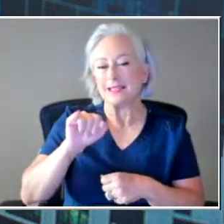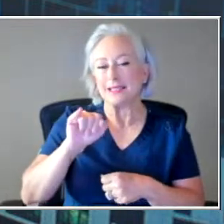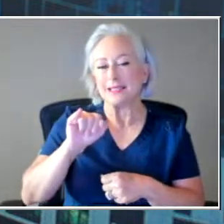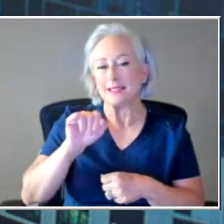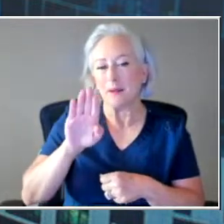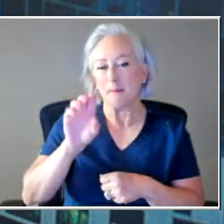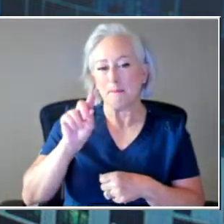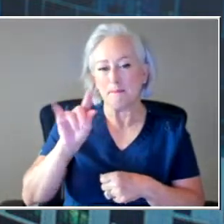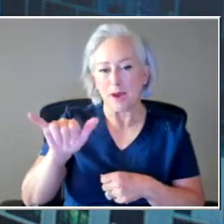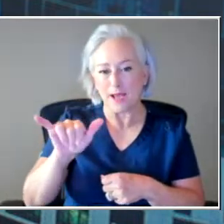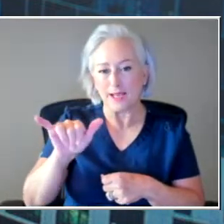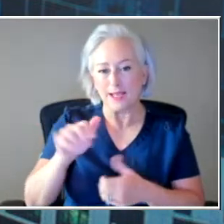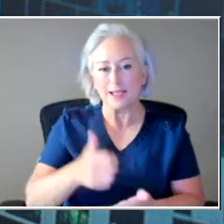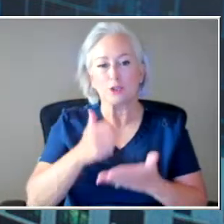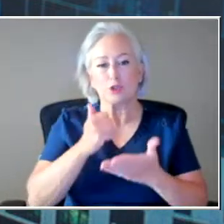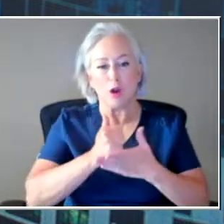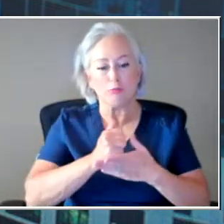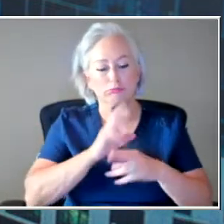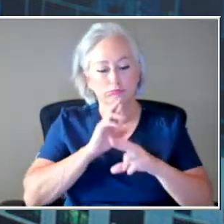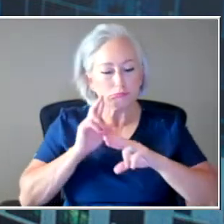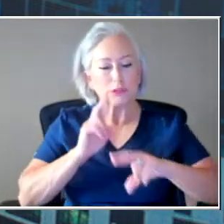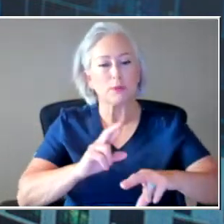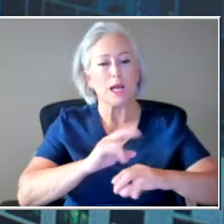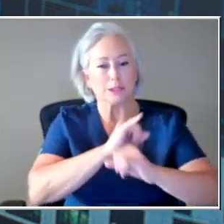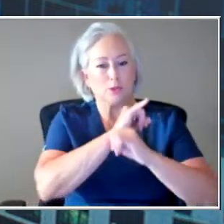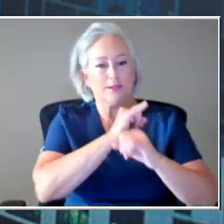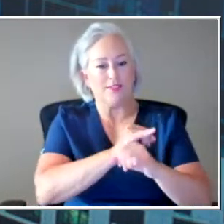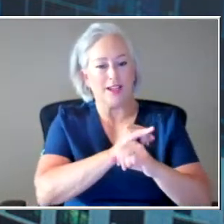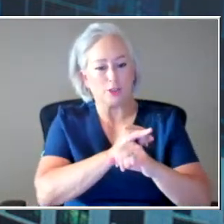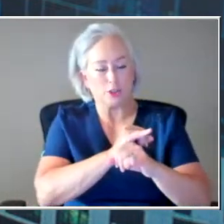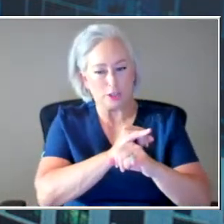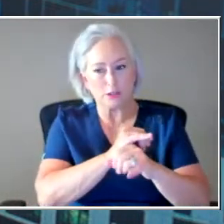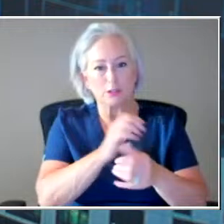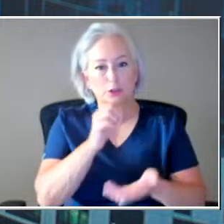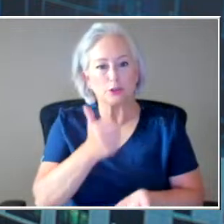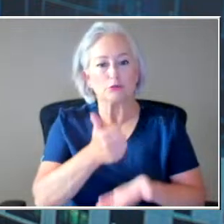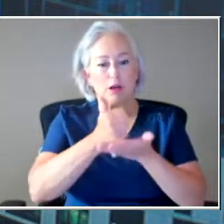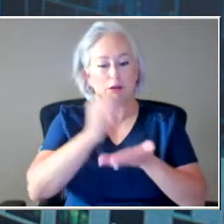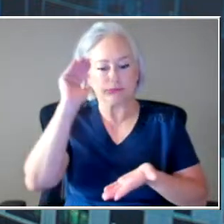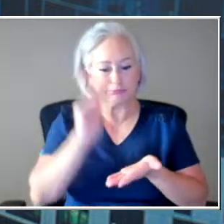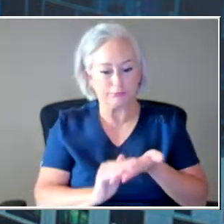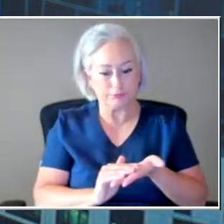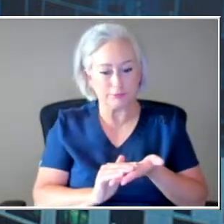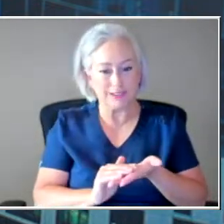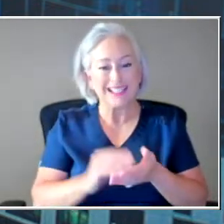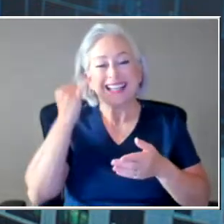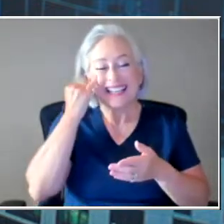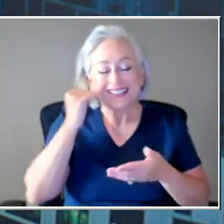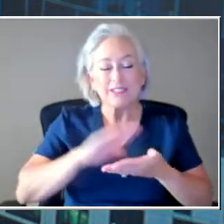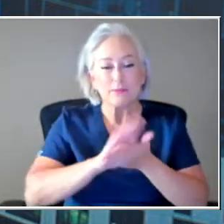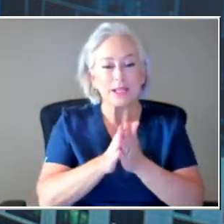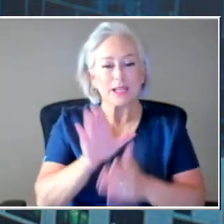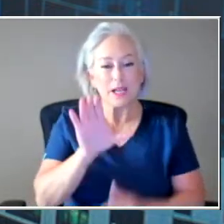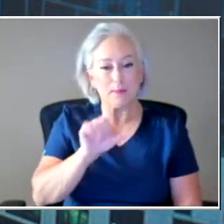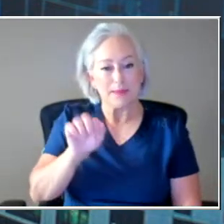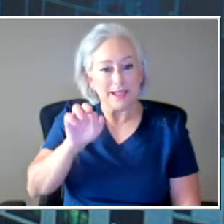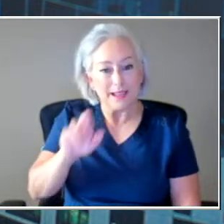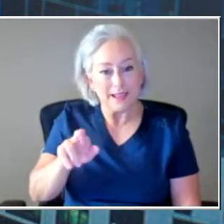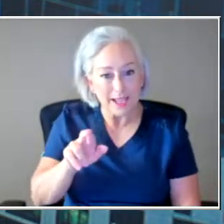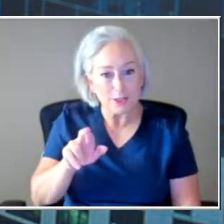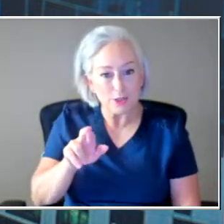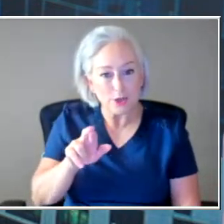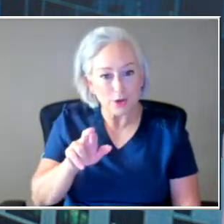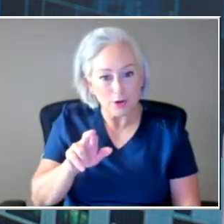infection. That's what they normally do. But when they become cancerous, things go wrong in their chromosomes, genetic abnormalities, and the cell